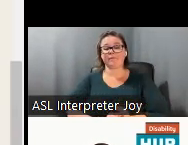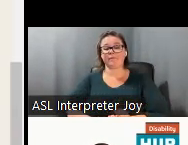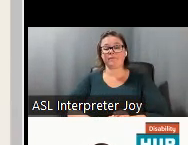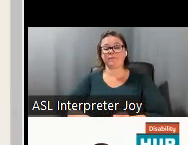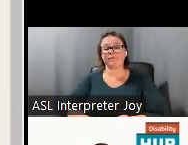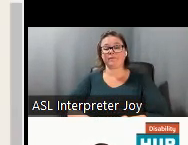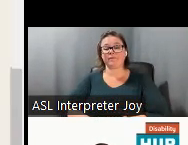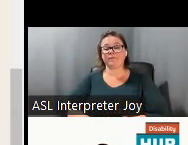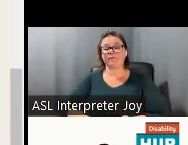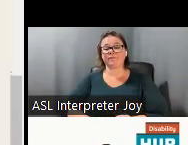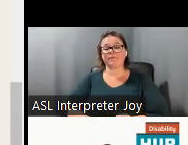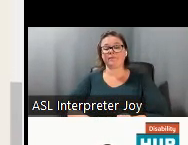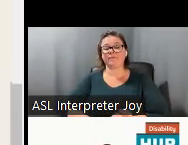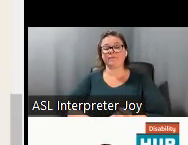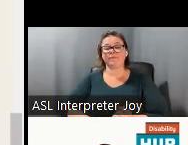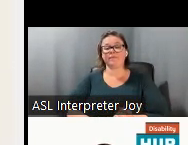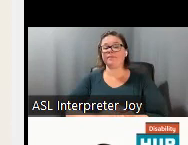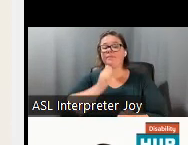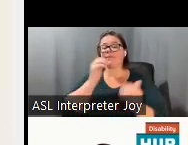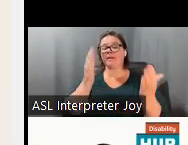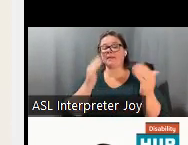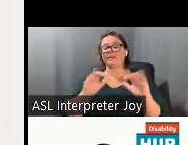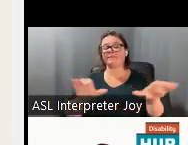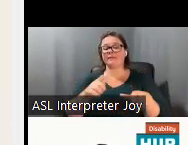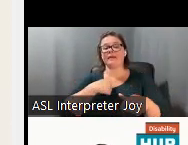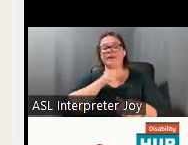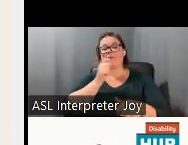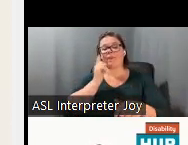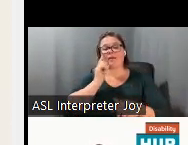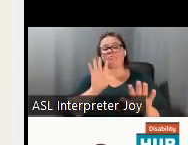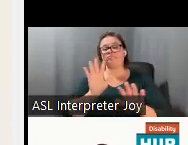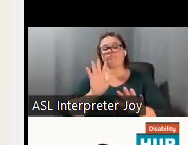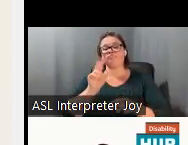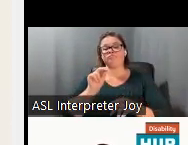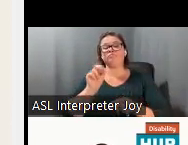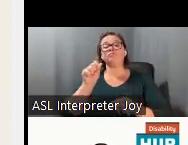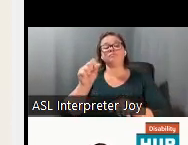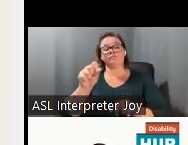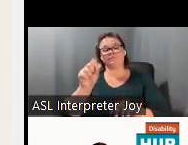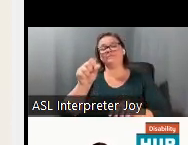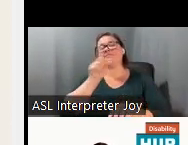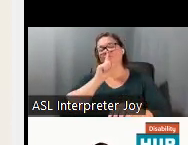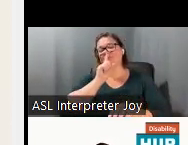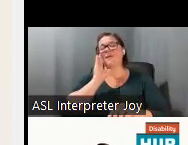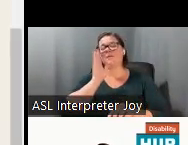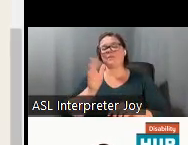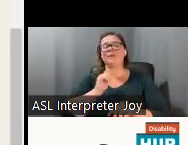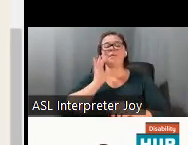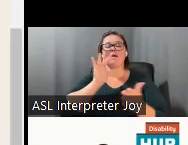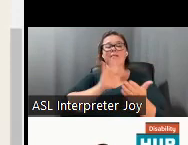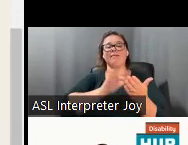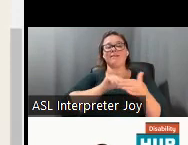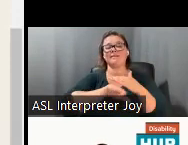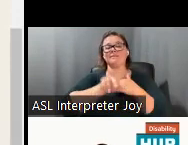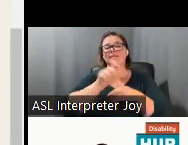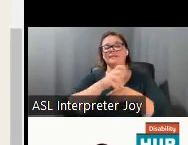I'm going to go, oops, I'm not going to go to next activity. I don't think, yes. Yes, actually I am. I'm going to go into accessibility needs and wants